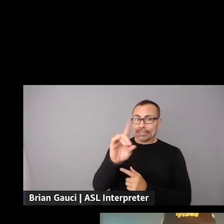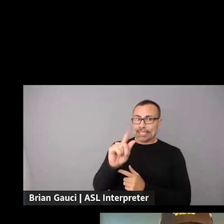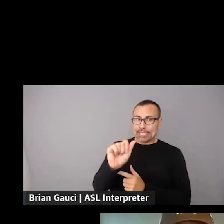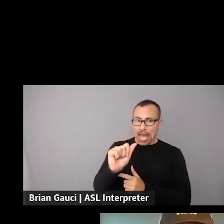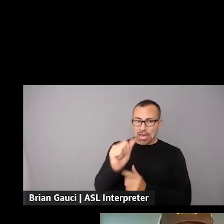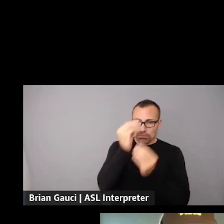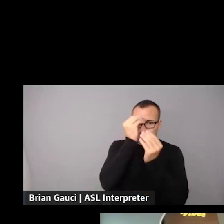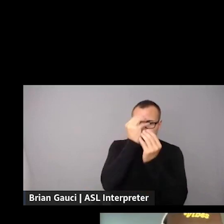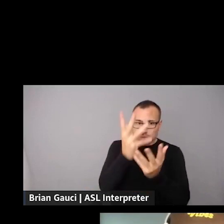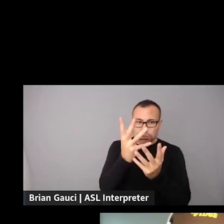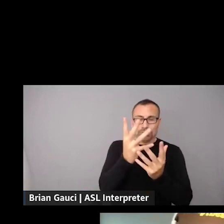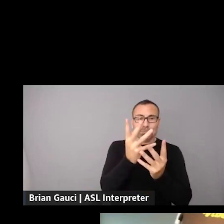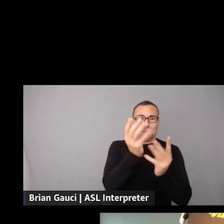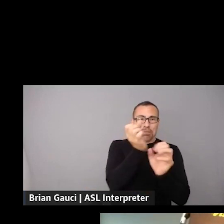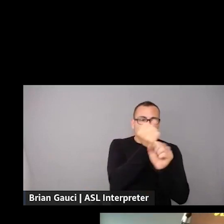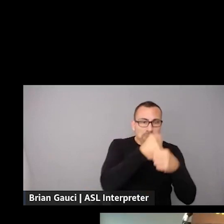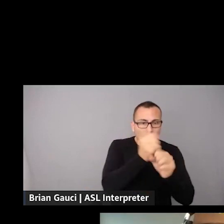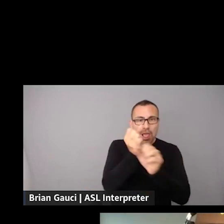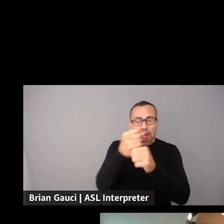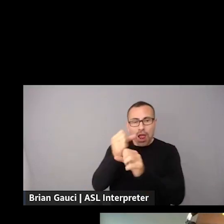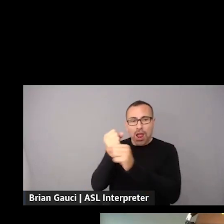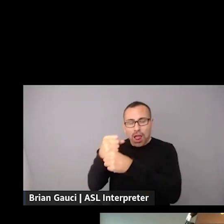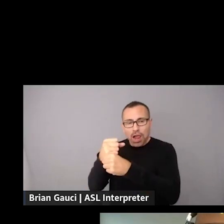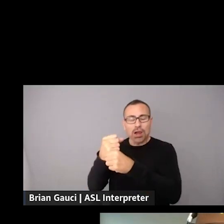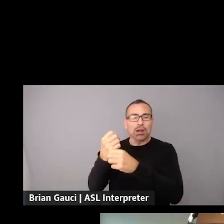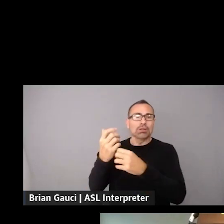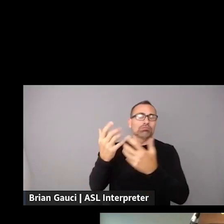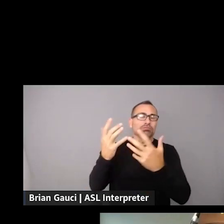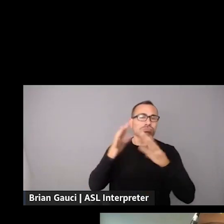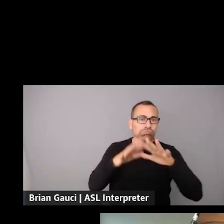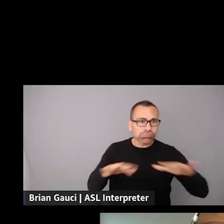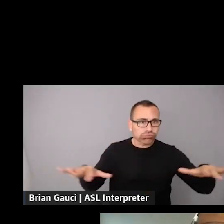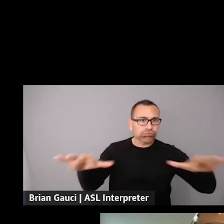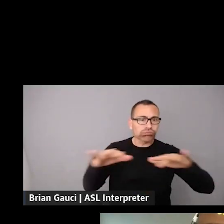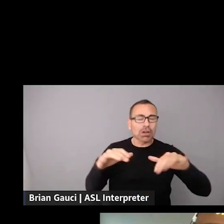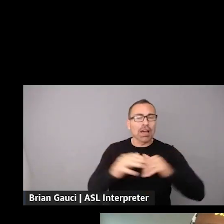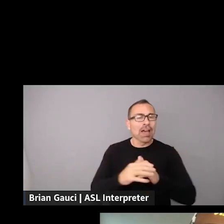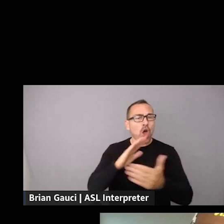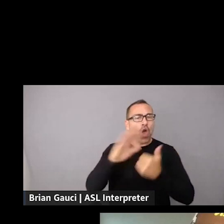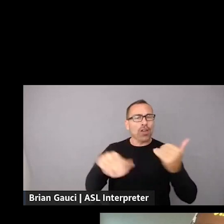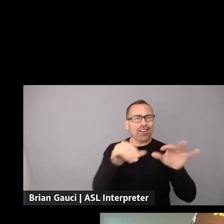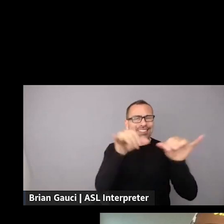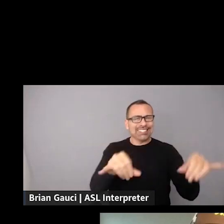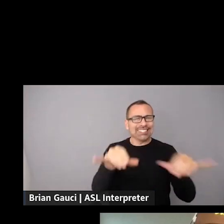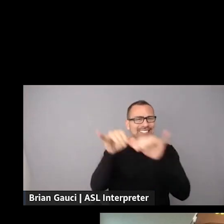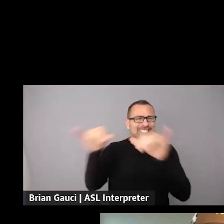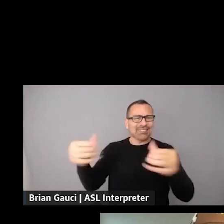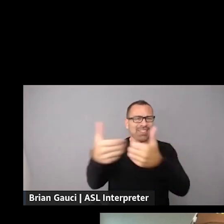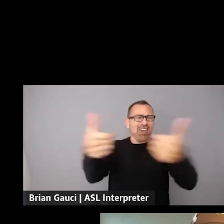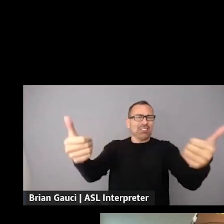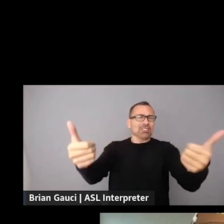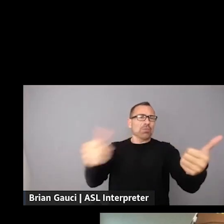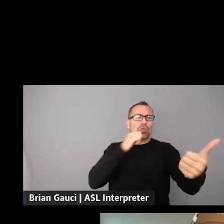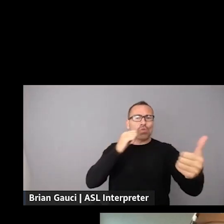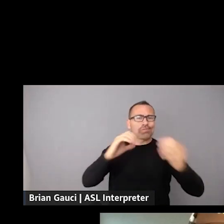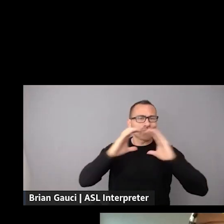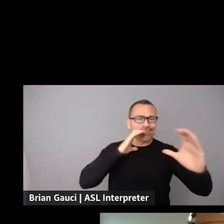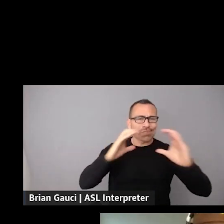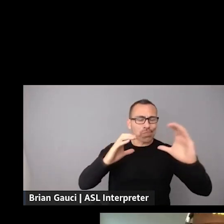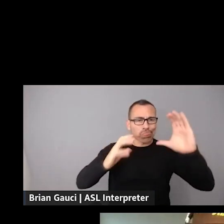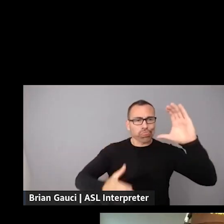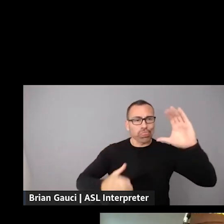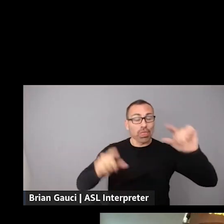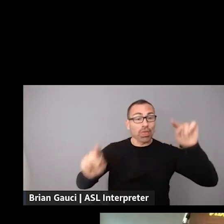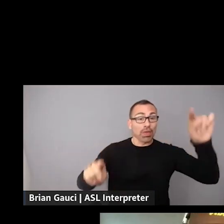and by all kinds of disparate systems that don't talk to one another. Yeah. And truly making data-driven decisions,